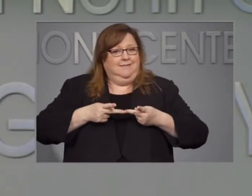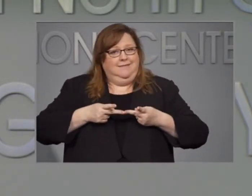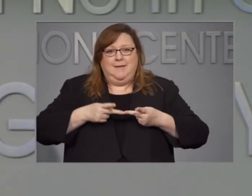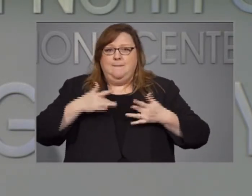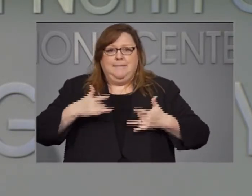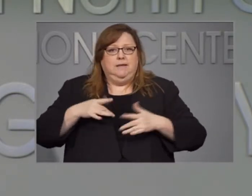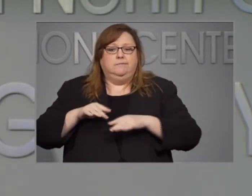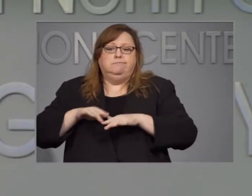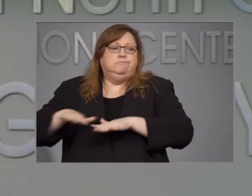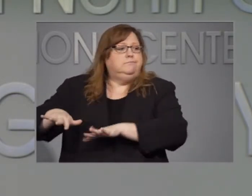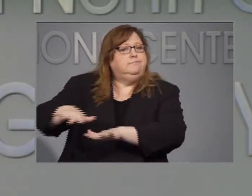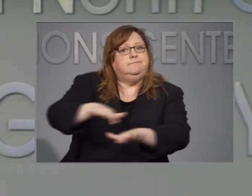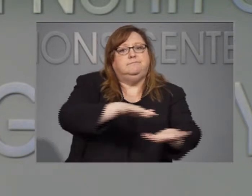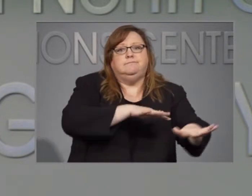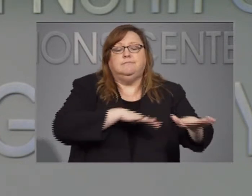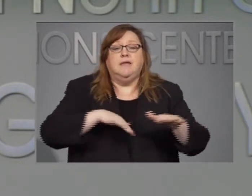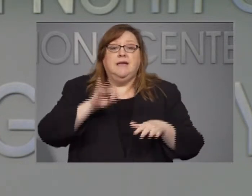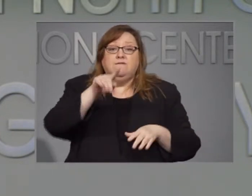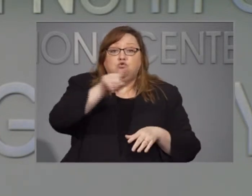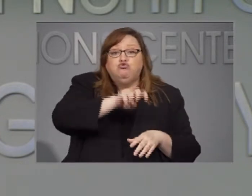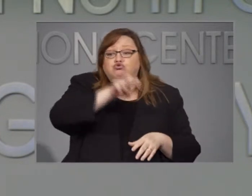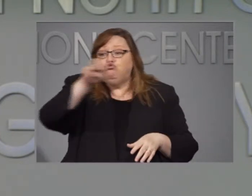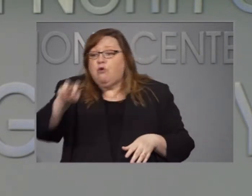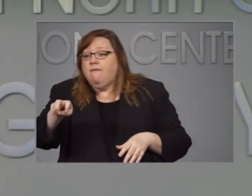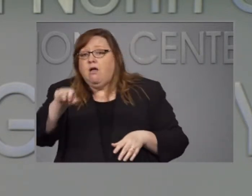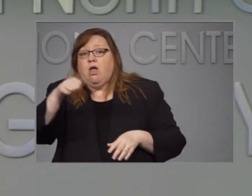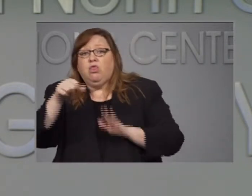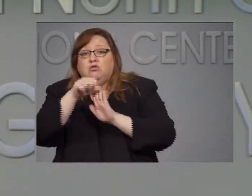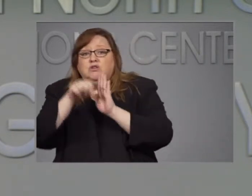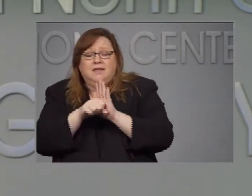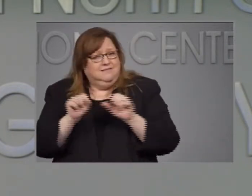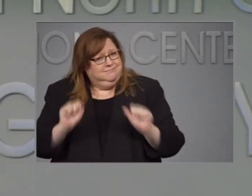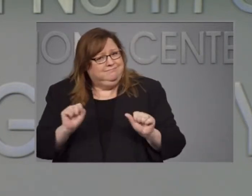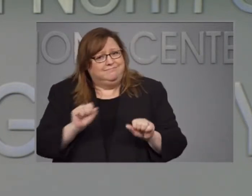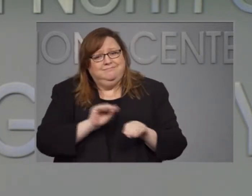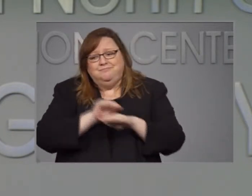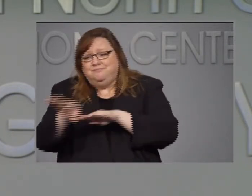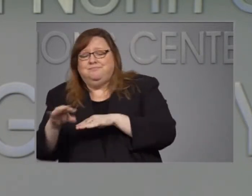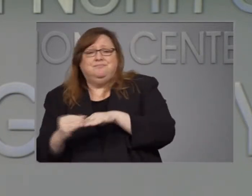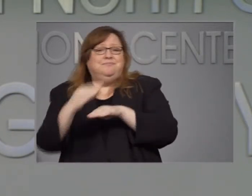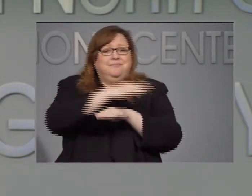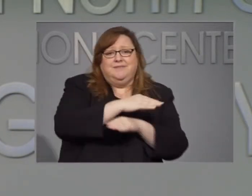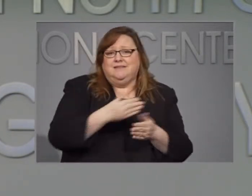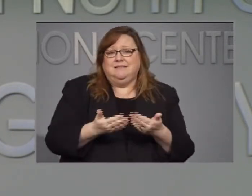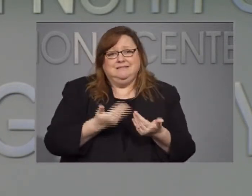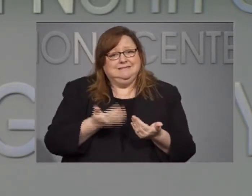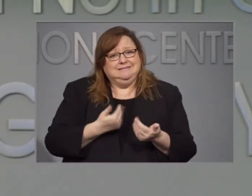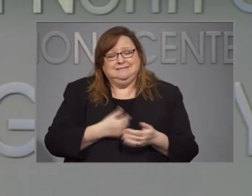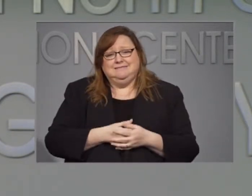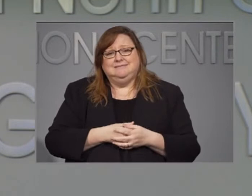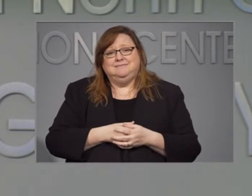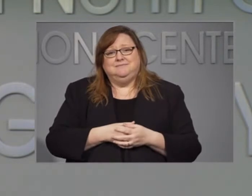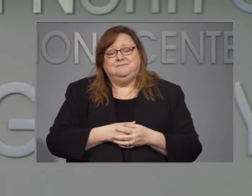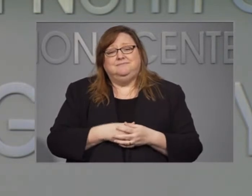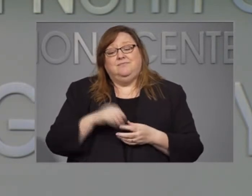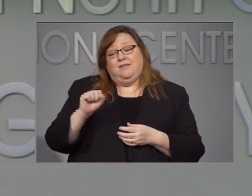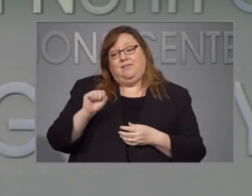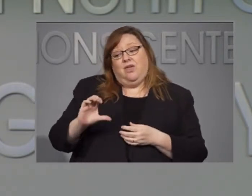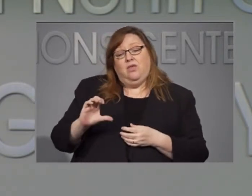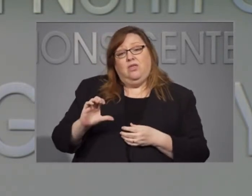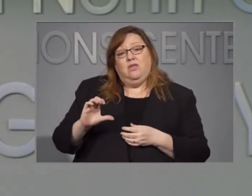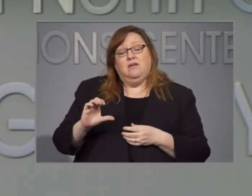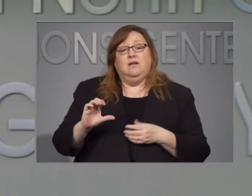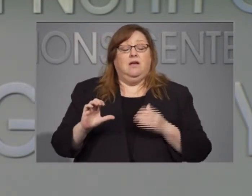to spread the virus. And South Carolina took a somewhat different approach from North